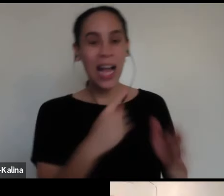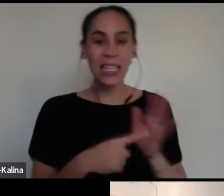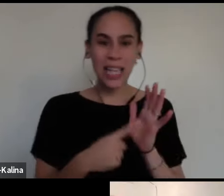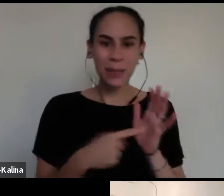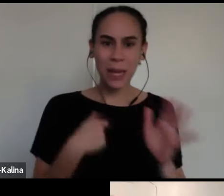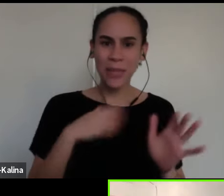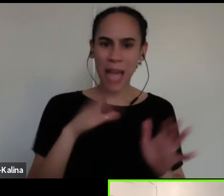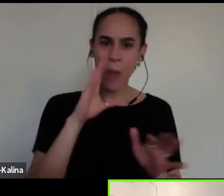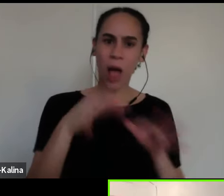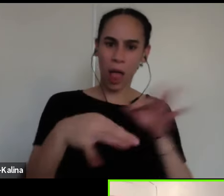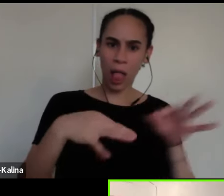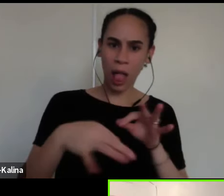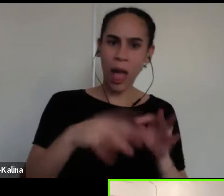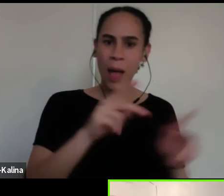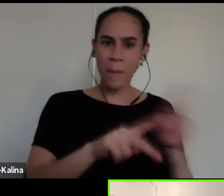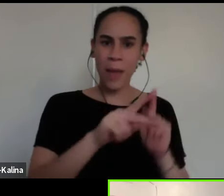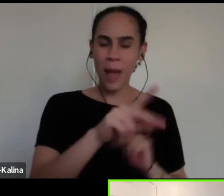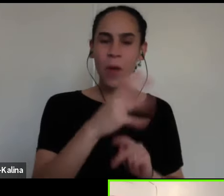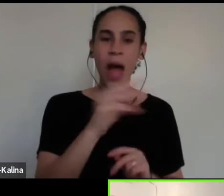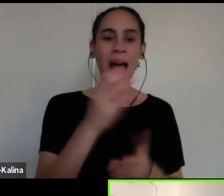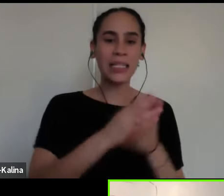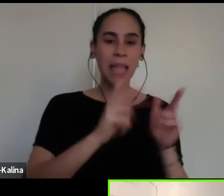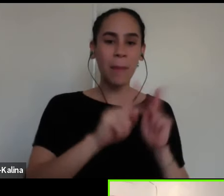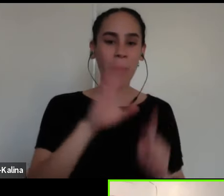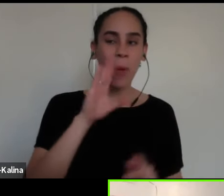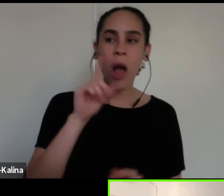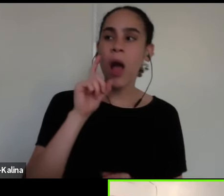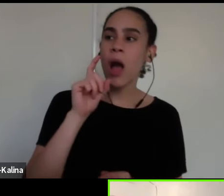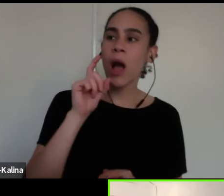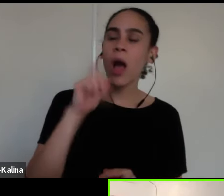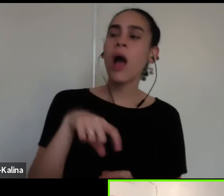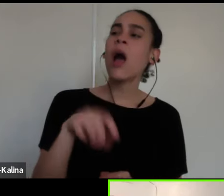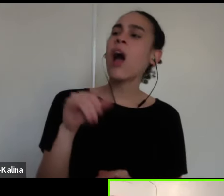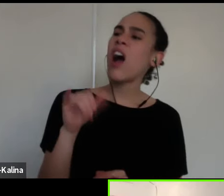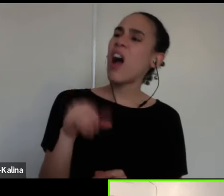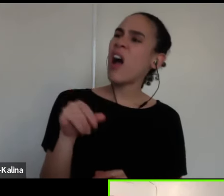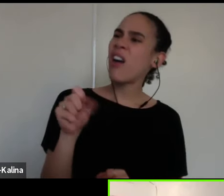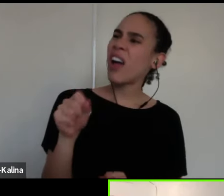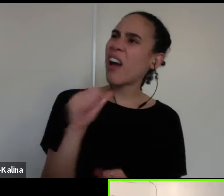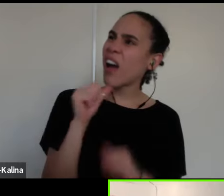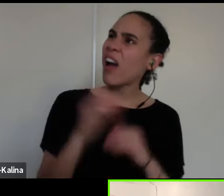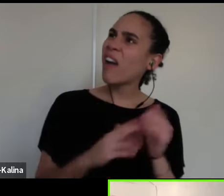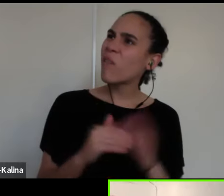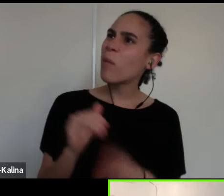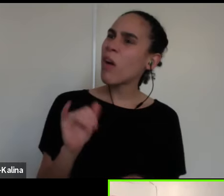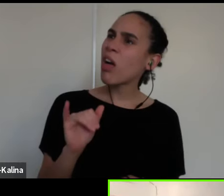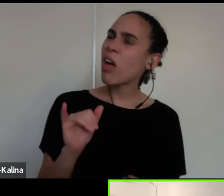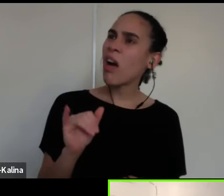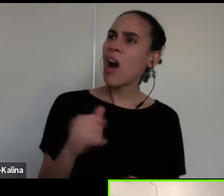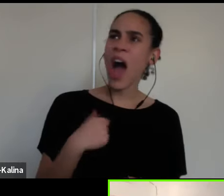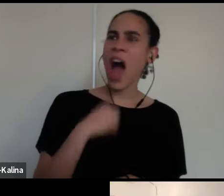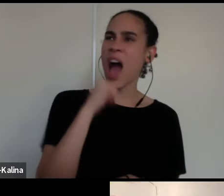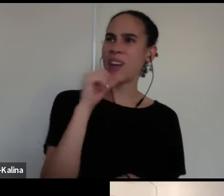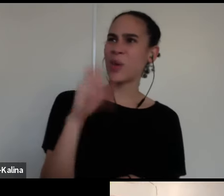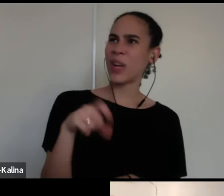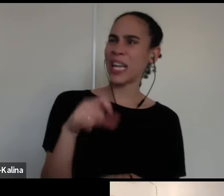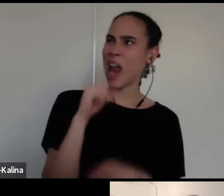folks, and I always see a little bit of recognition on their face, like, oh yeah, that is uncomfortable, and I don't have to be so